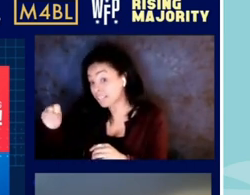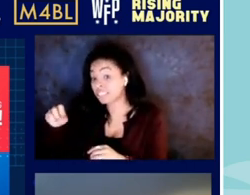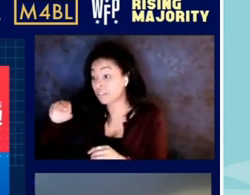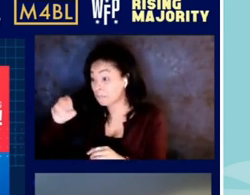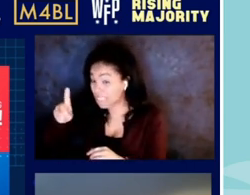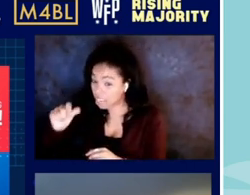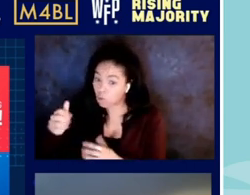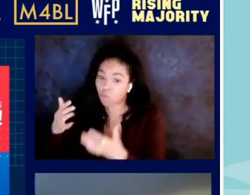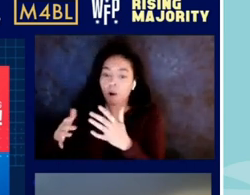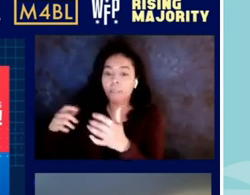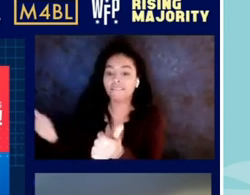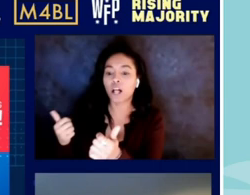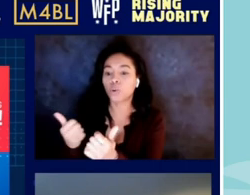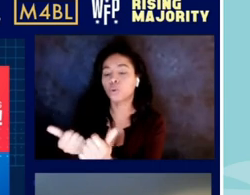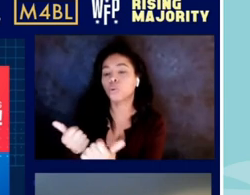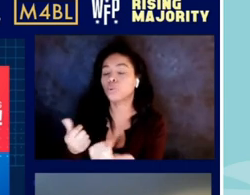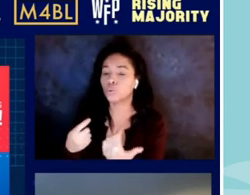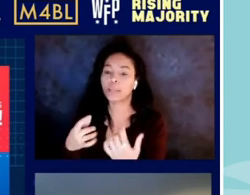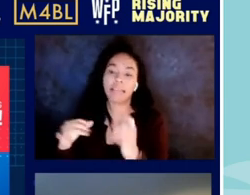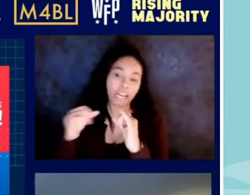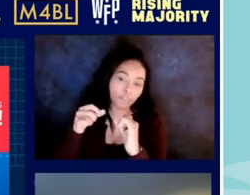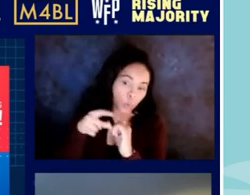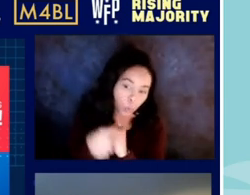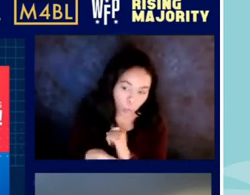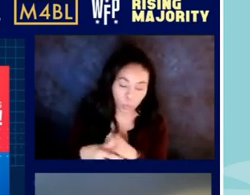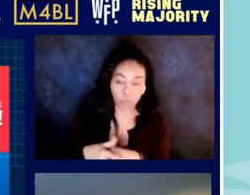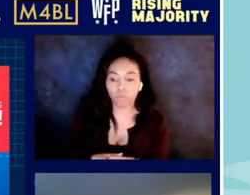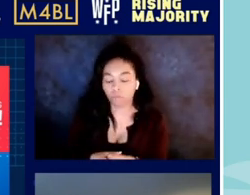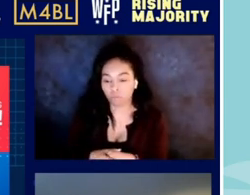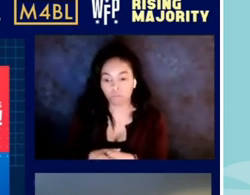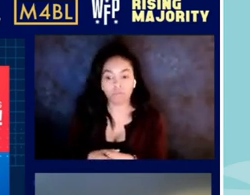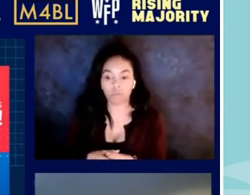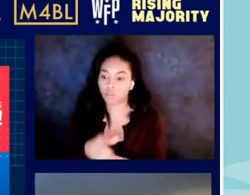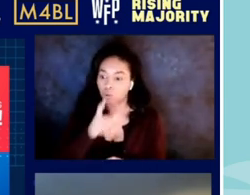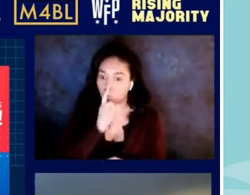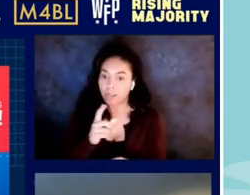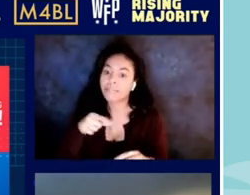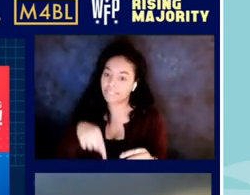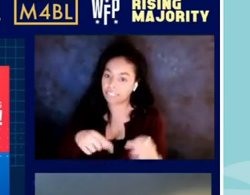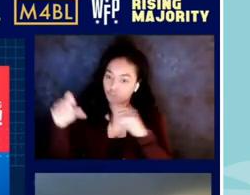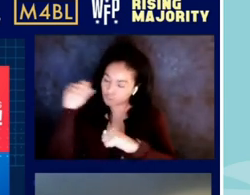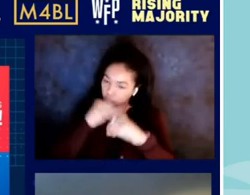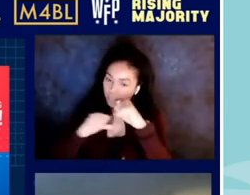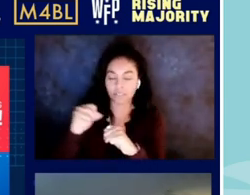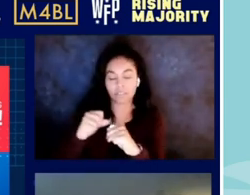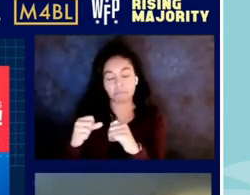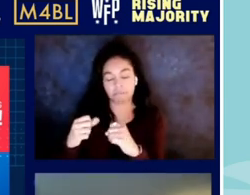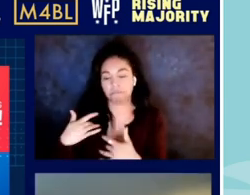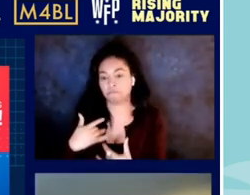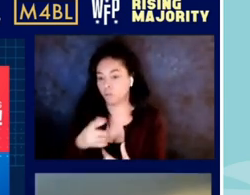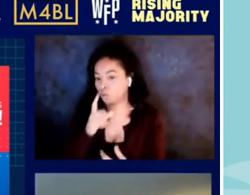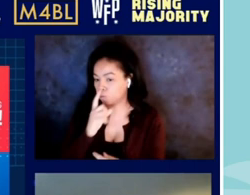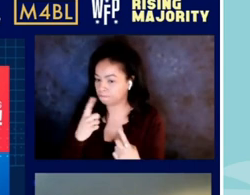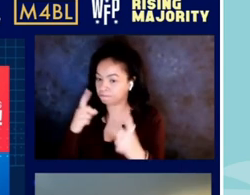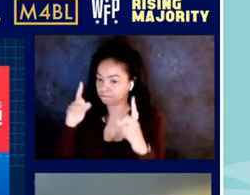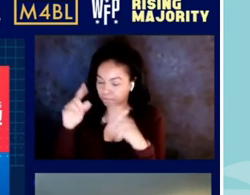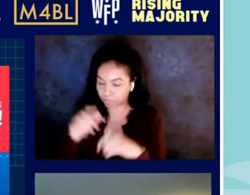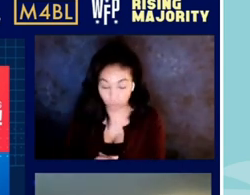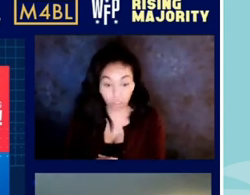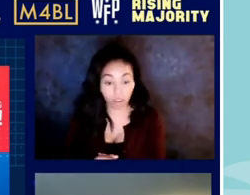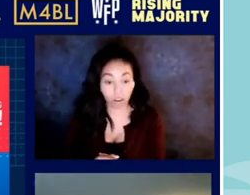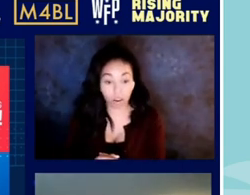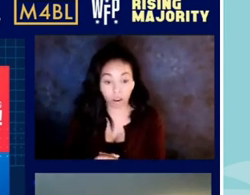So it's I've just found that this tactic is really successful. So I just